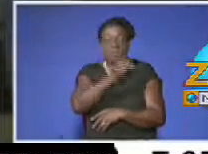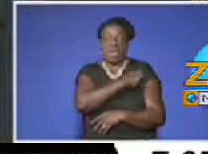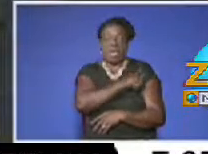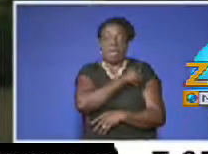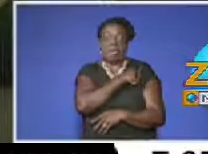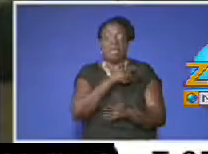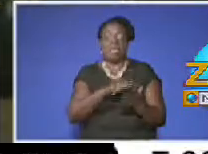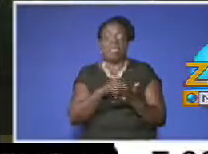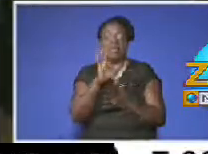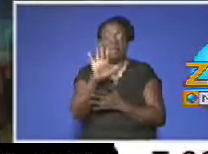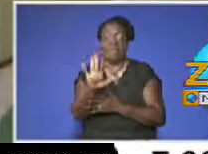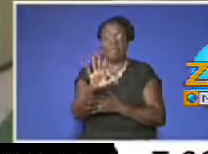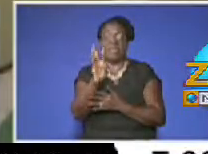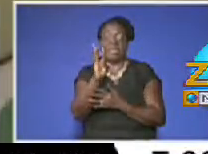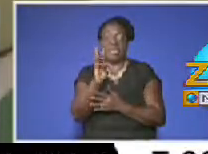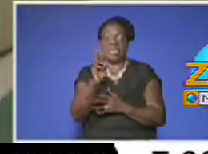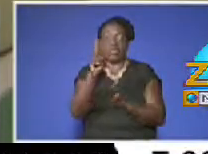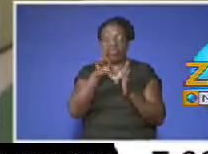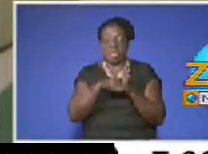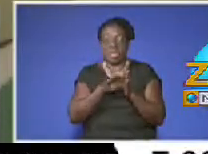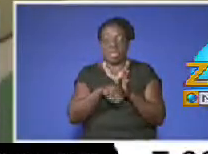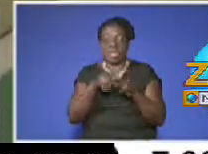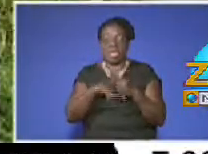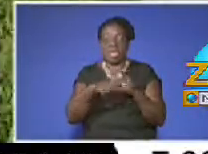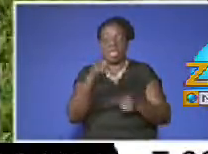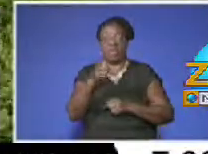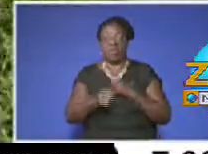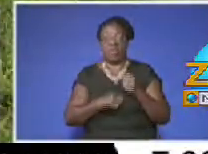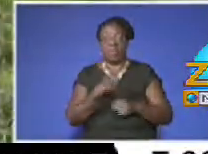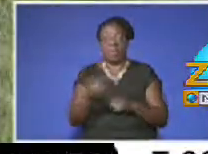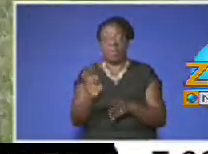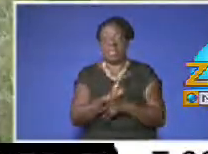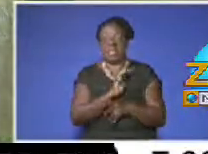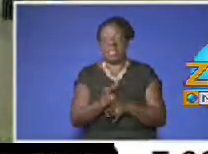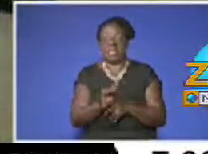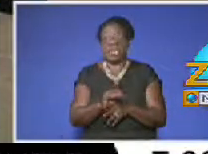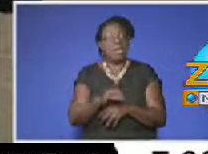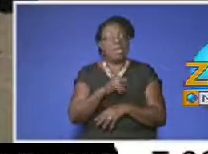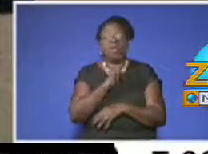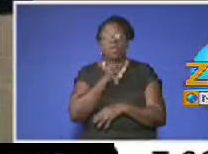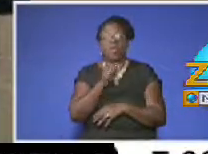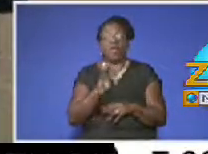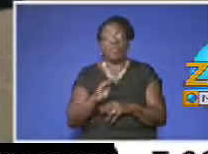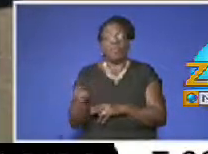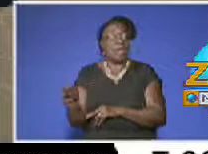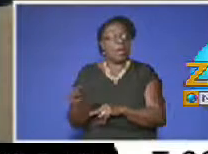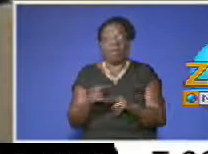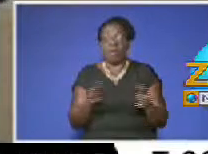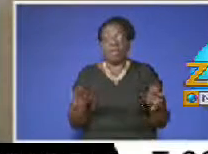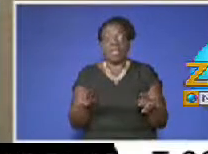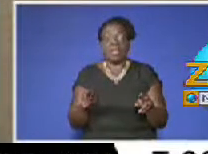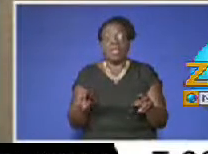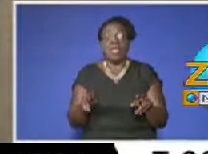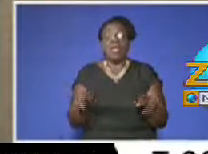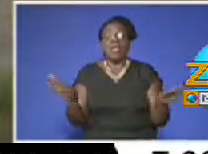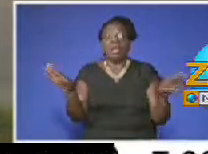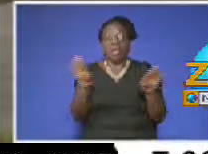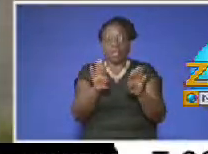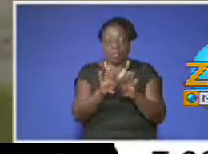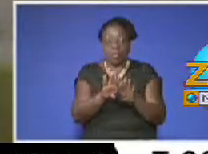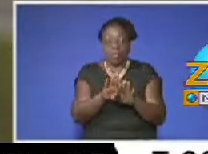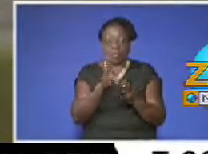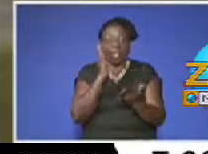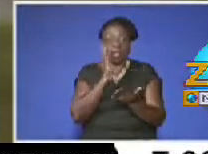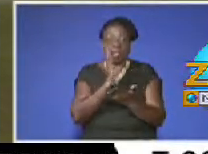this 56% reduction in our tourism business could not be avoided. The common denominators, the shutdown of both the cruise and